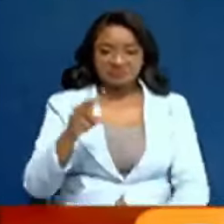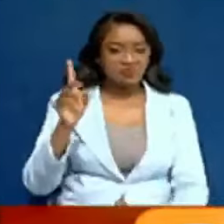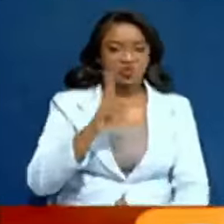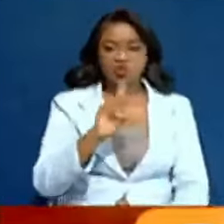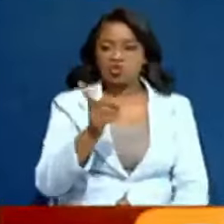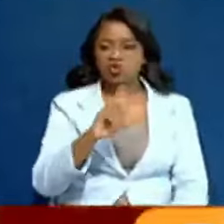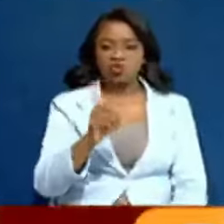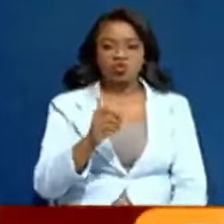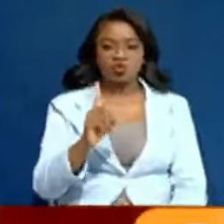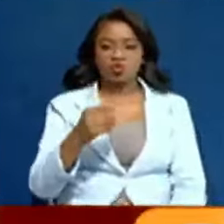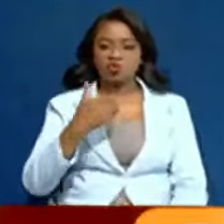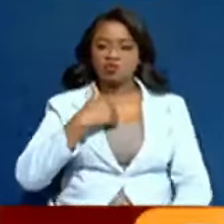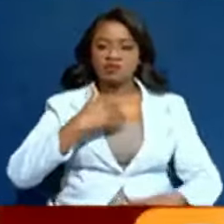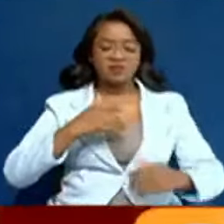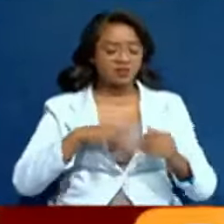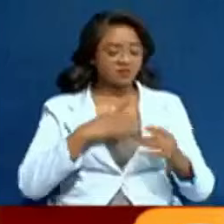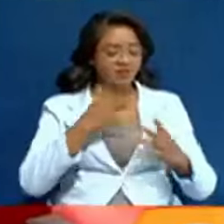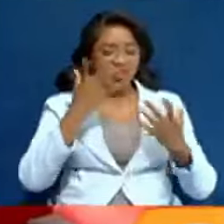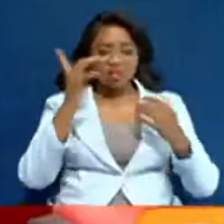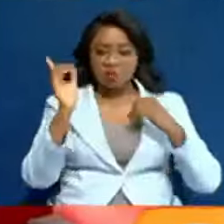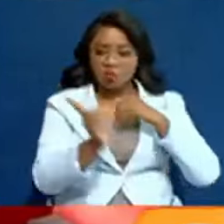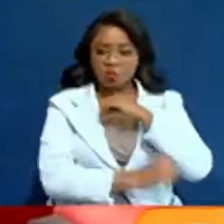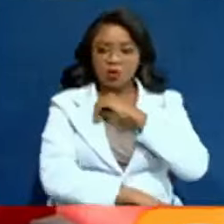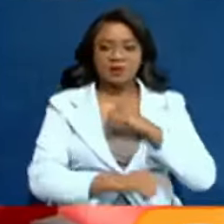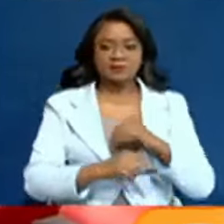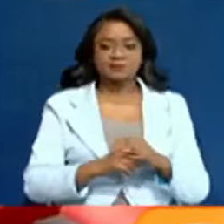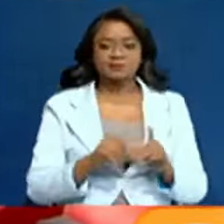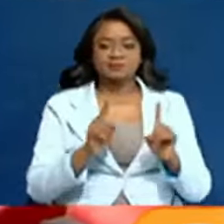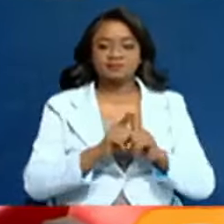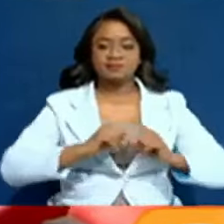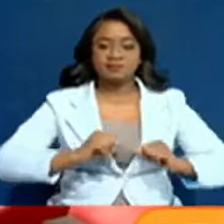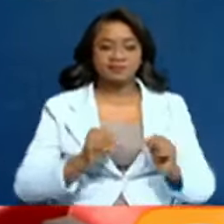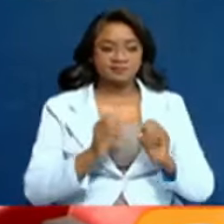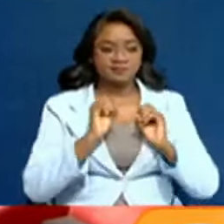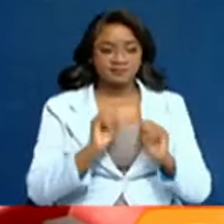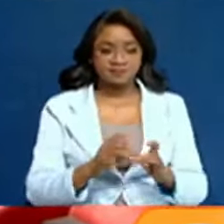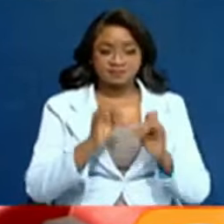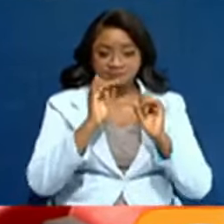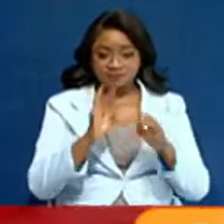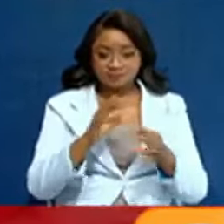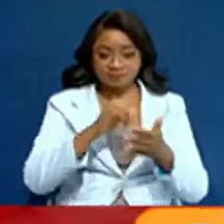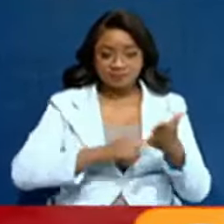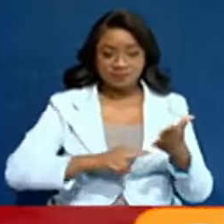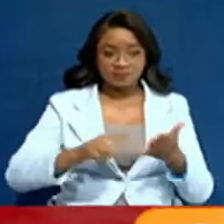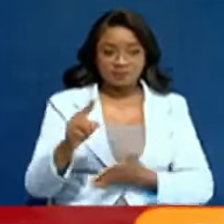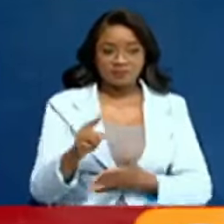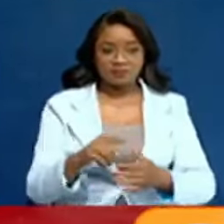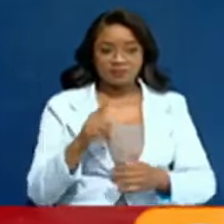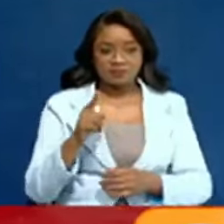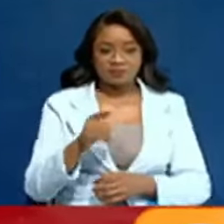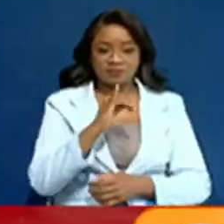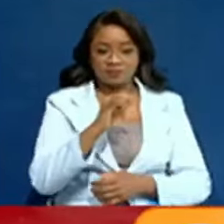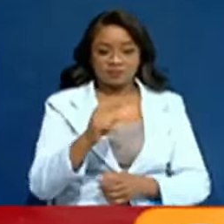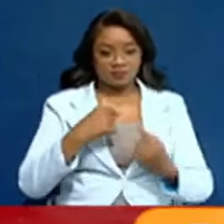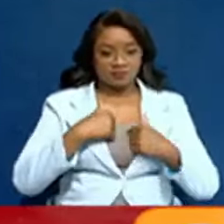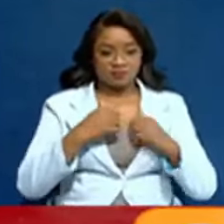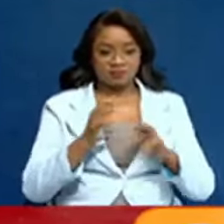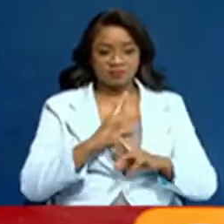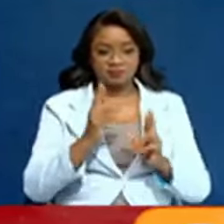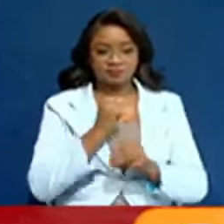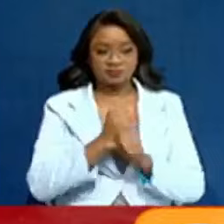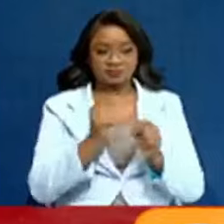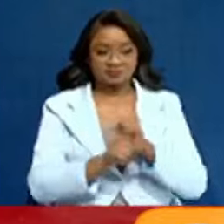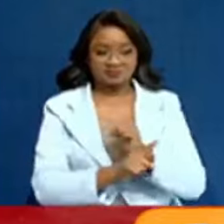that was one of the worst moments in my life. And if approved and appointed IG, I will do whatever it takes to ensure